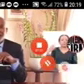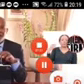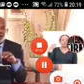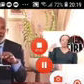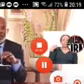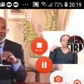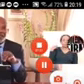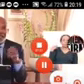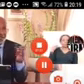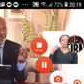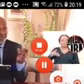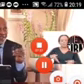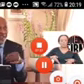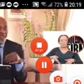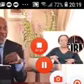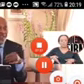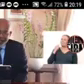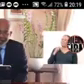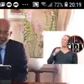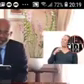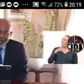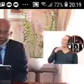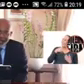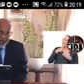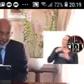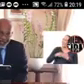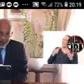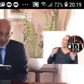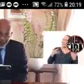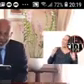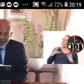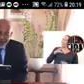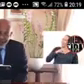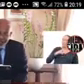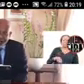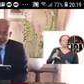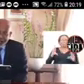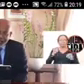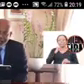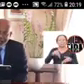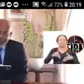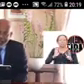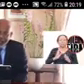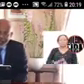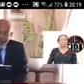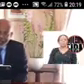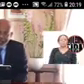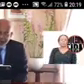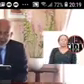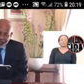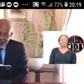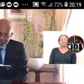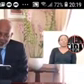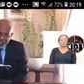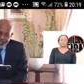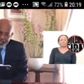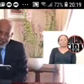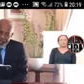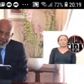their employees letters accepted, and not just on the weekend, not generally. In relation, though,